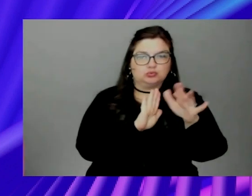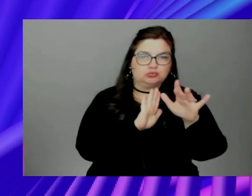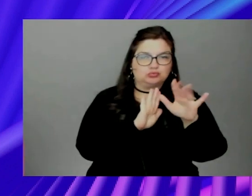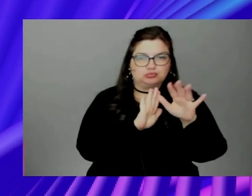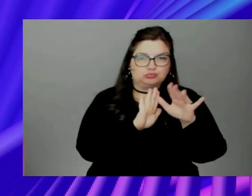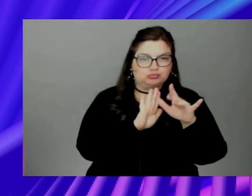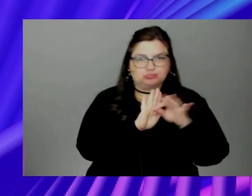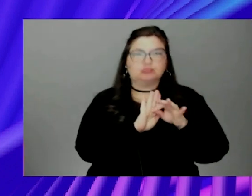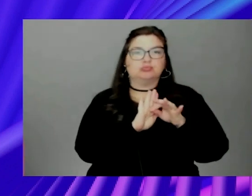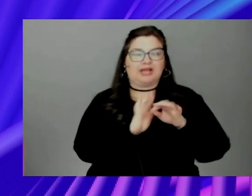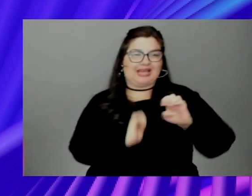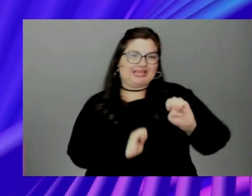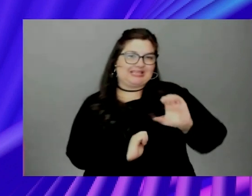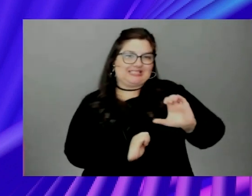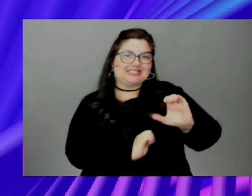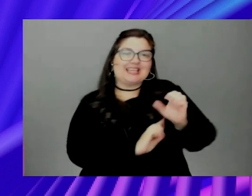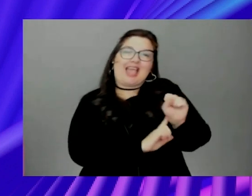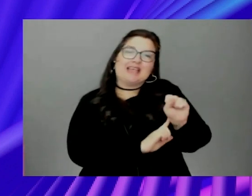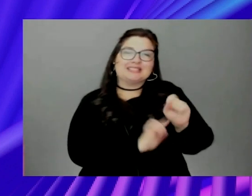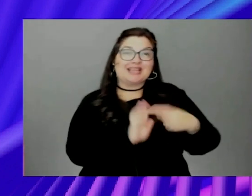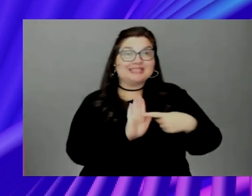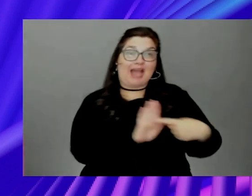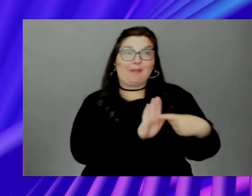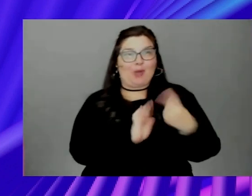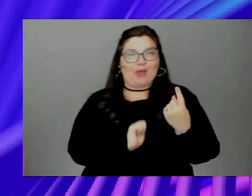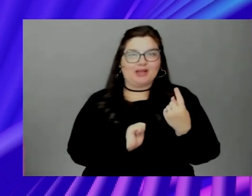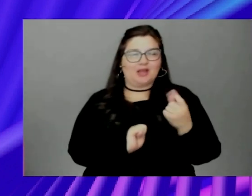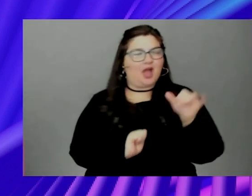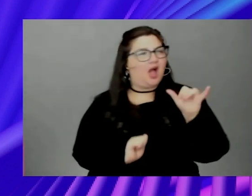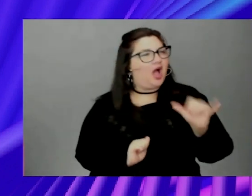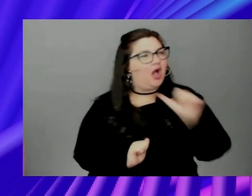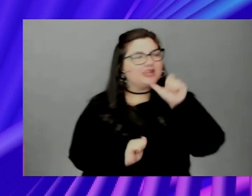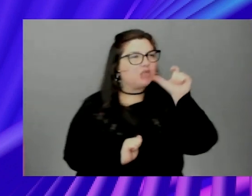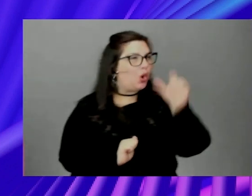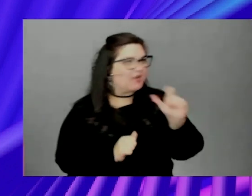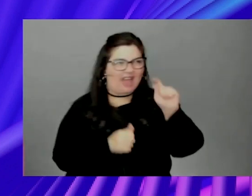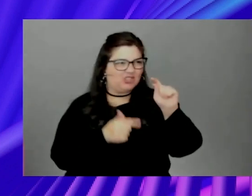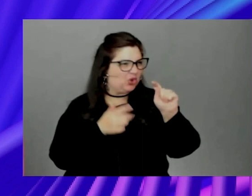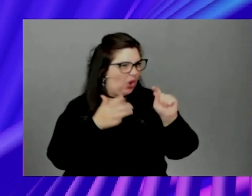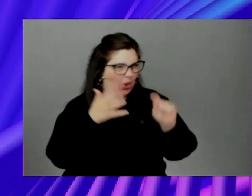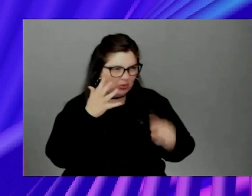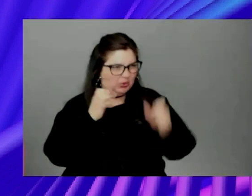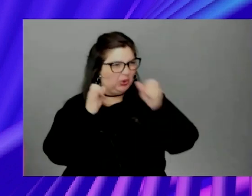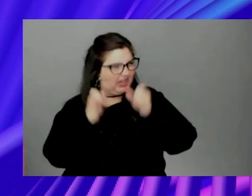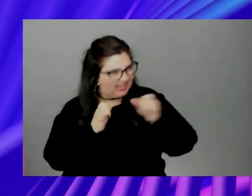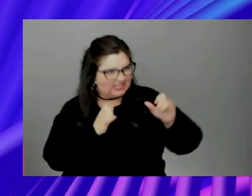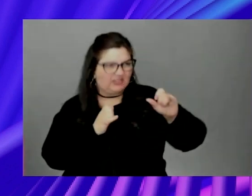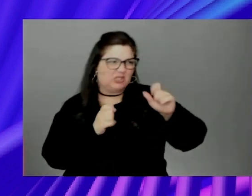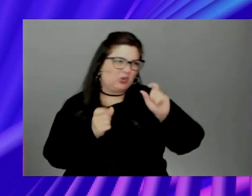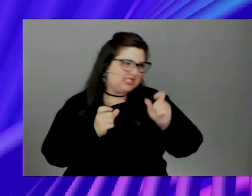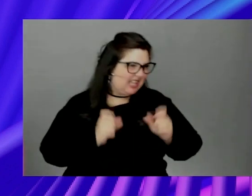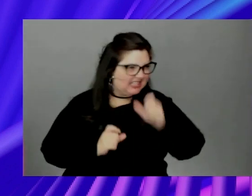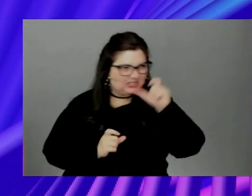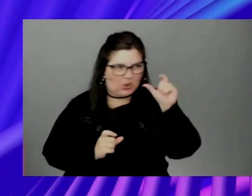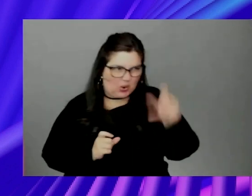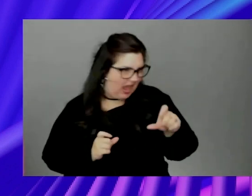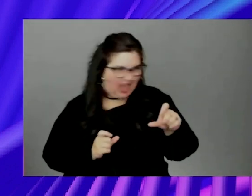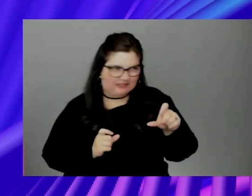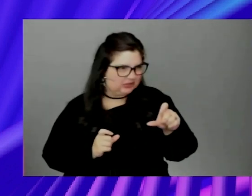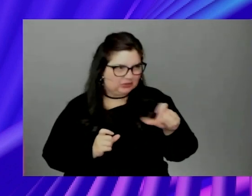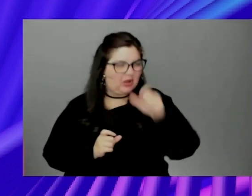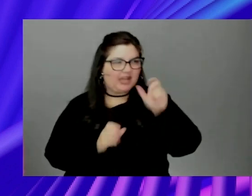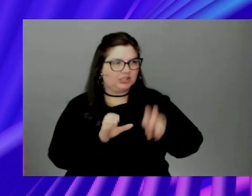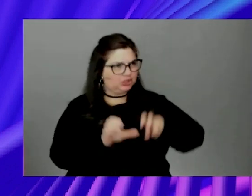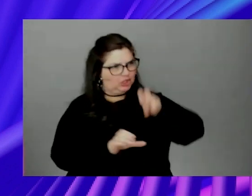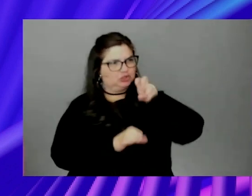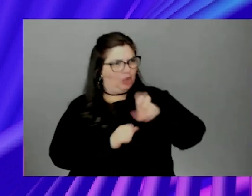my ECS demo one. So so I don't have to go through all of the individual settings pages. I can just jump straight into